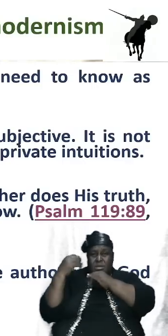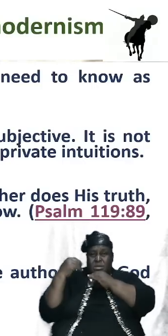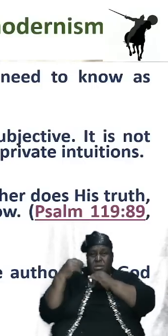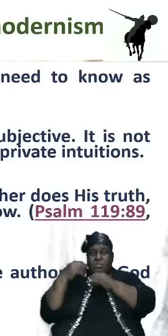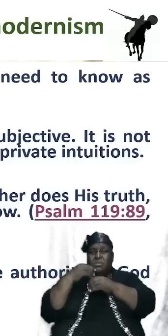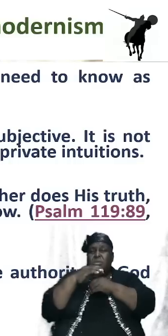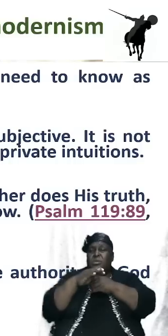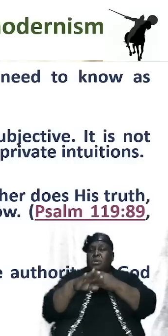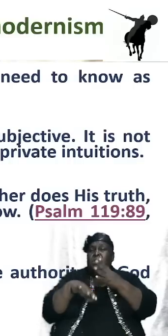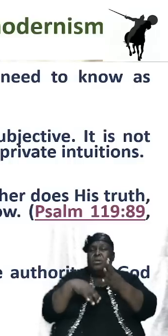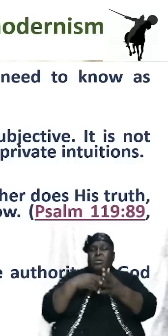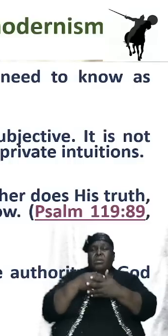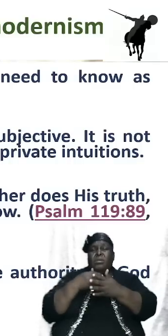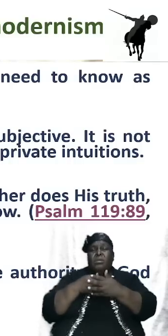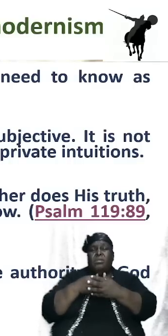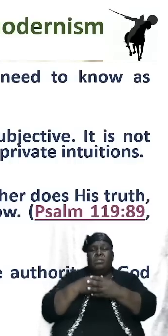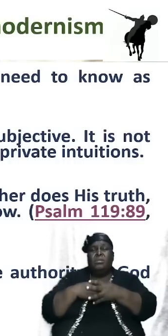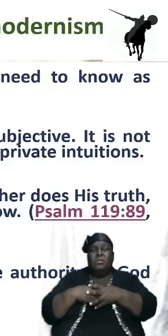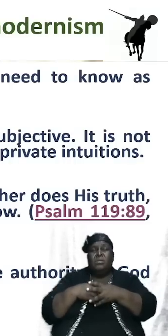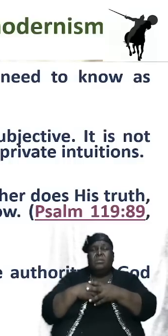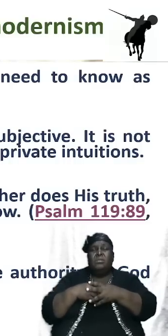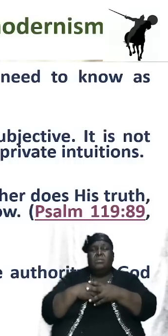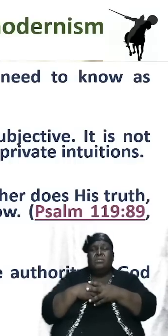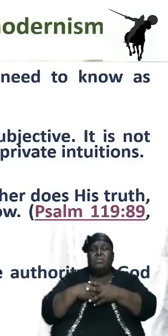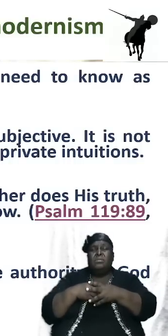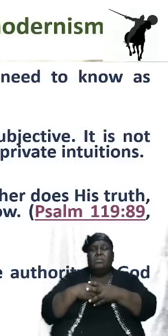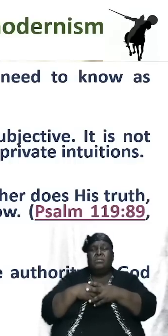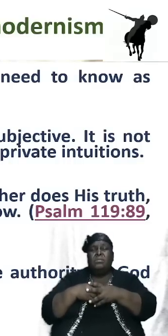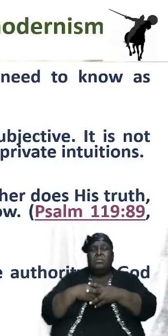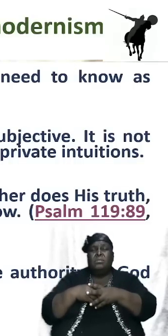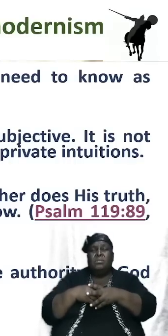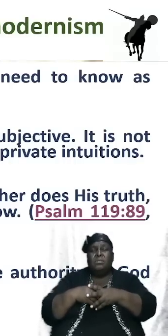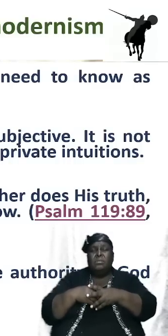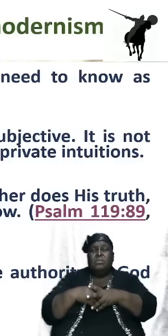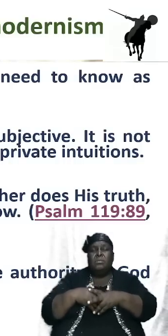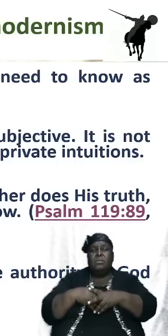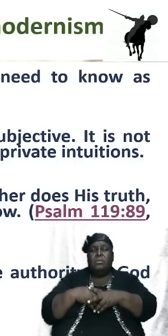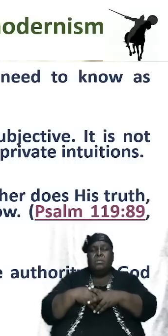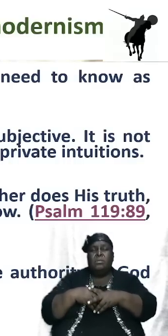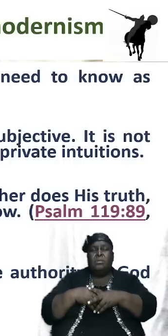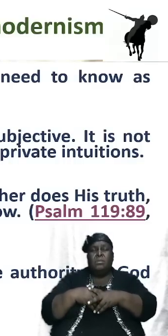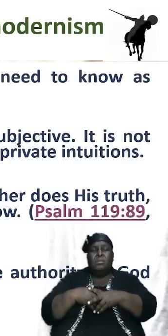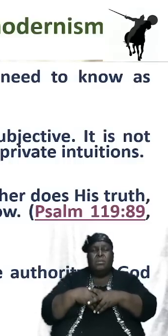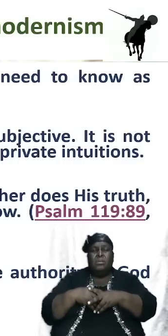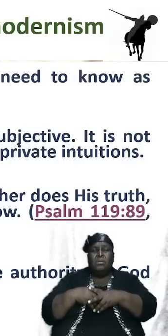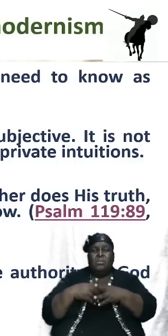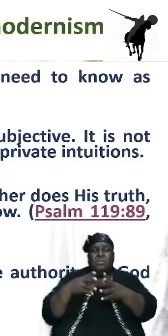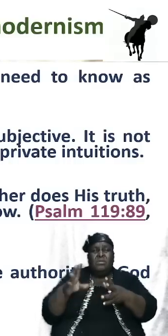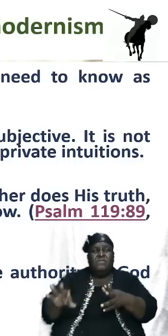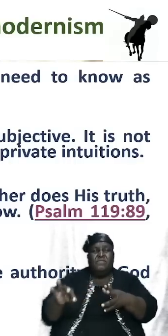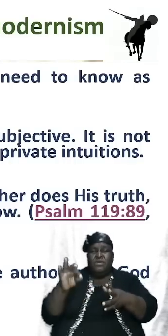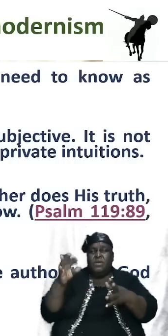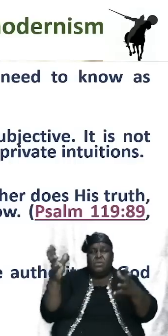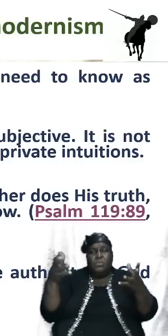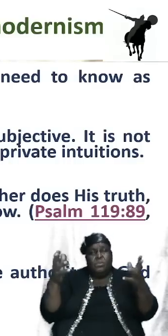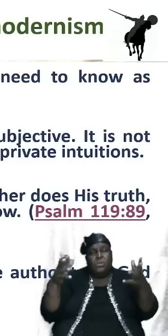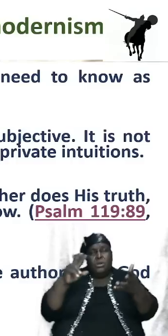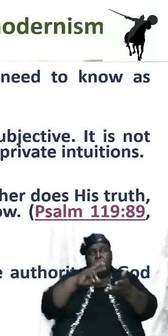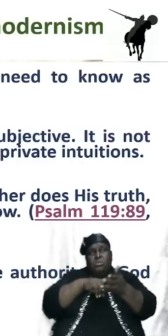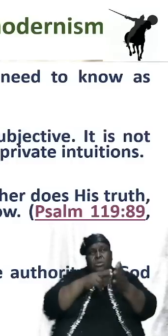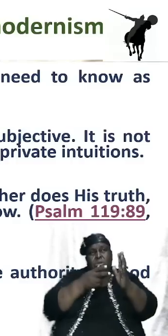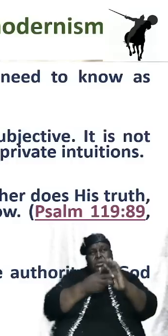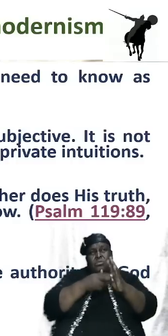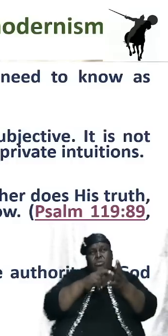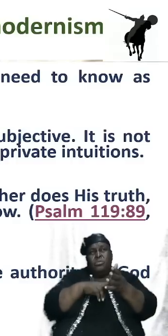concept. God, it's anti-creation. But guess what happened? People want to redefine what morality is. They want to say, look here, we are living in this